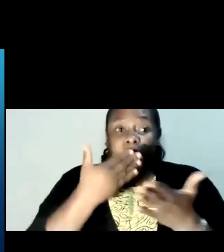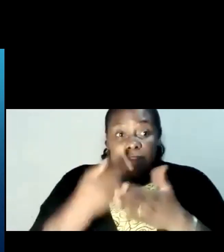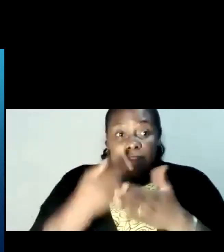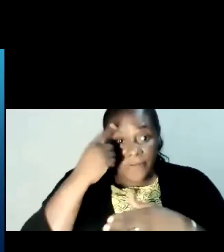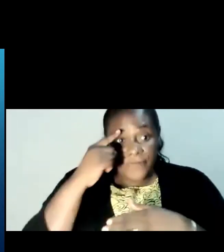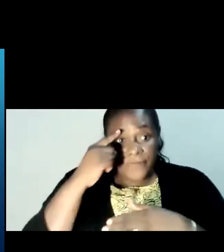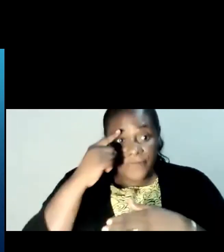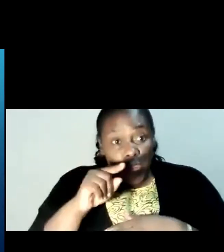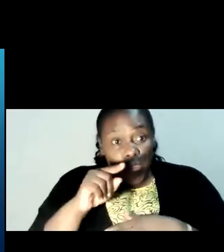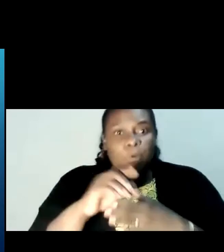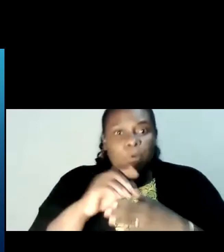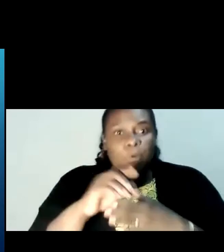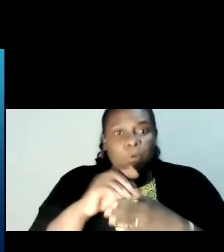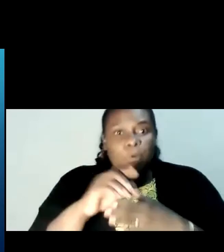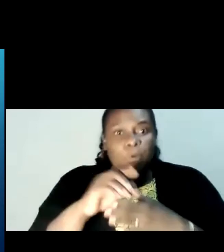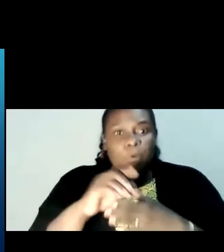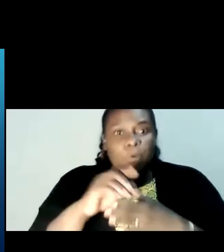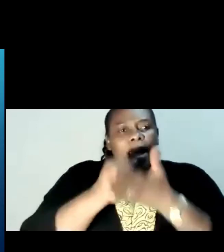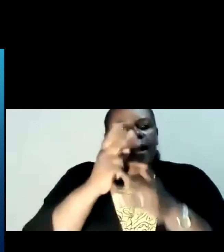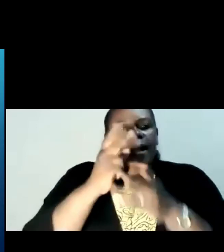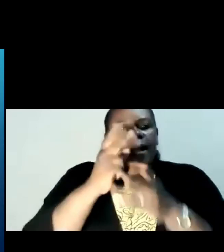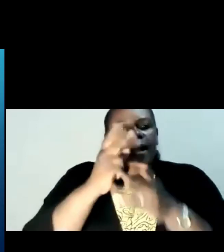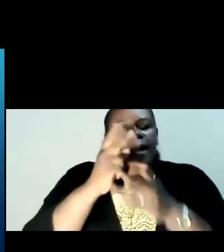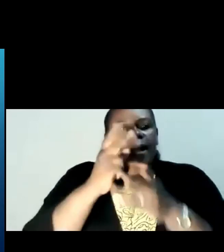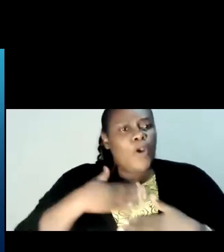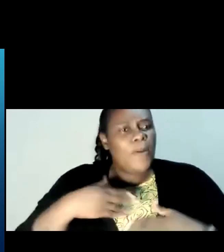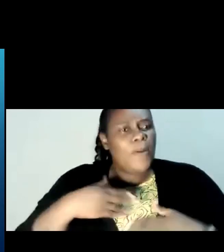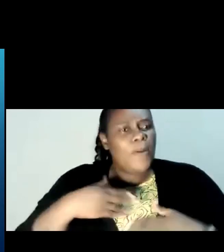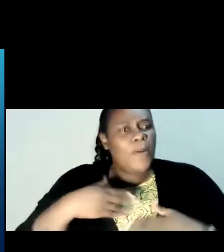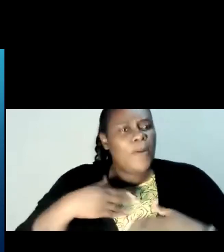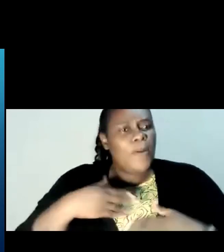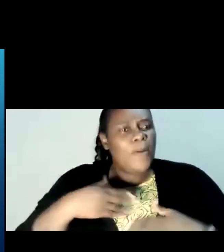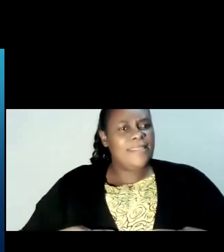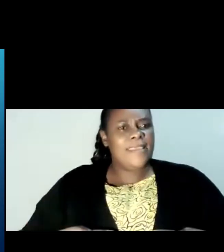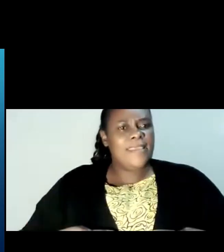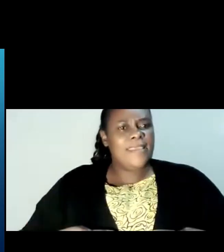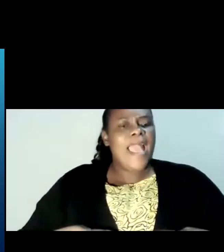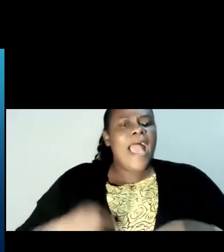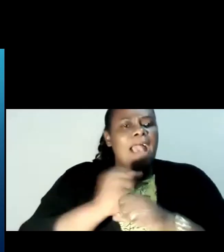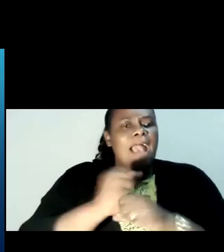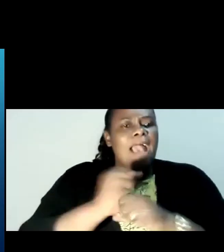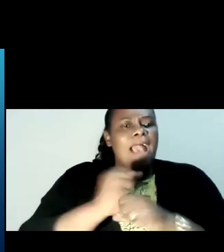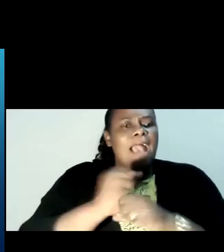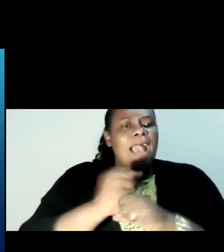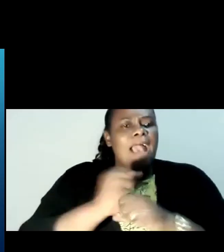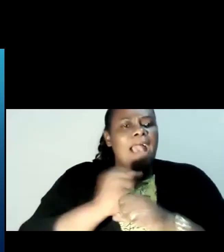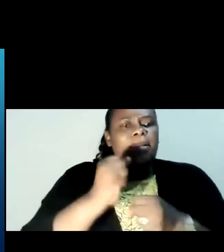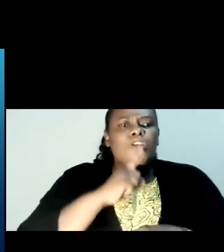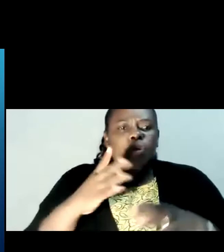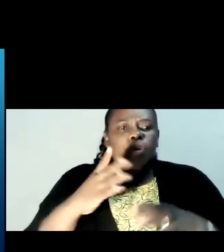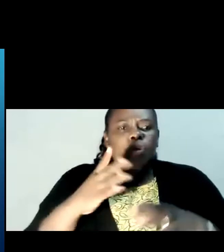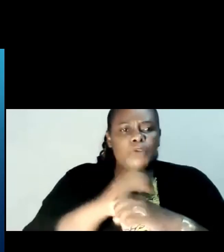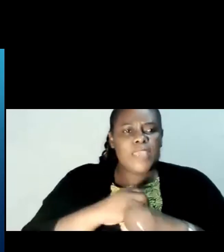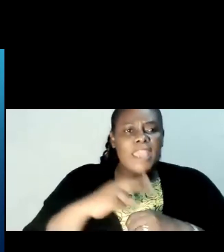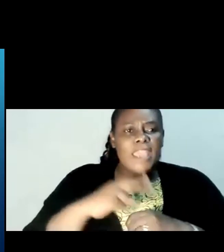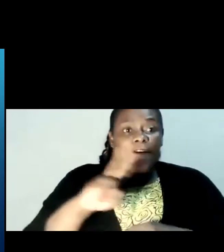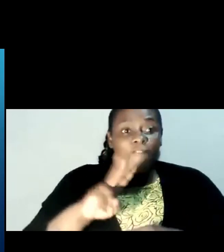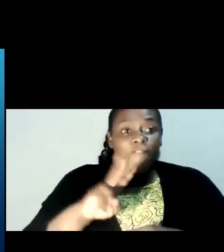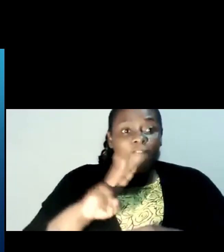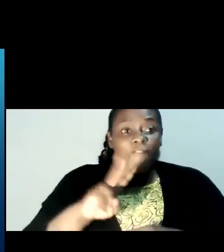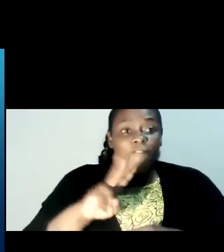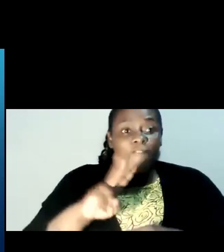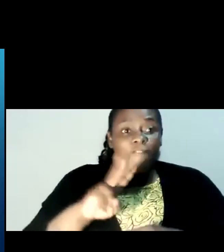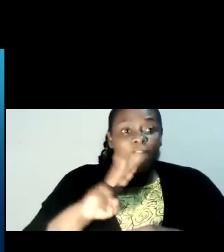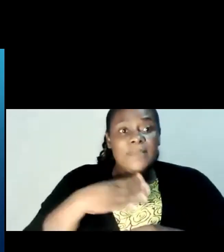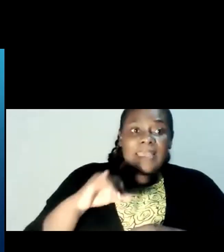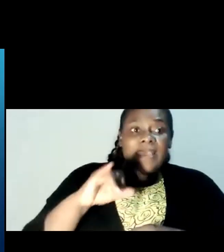body healthy, and making sure you get vitamins like iron and vitamin B12.